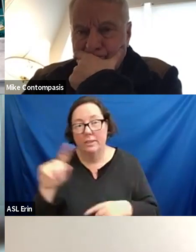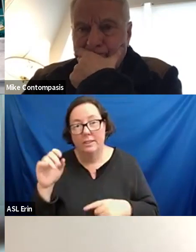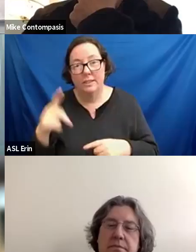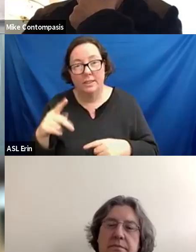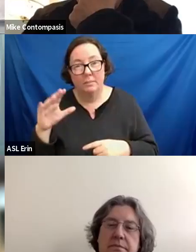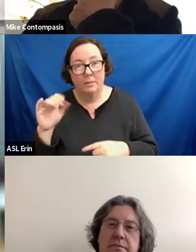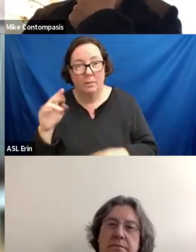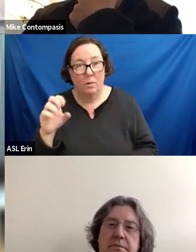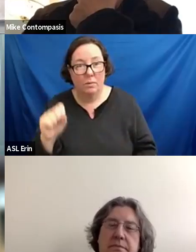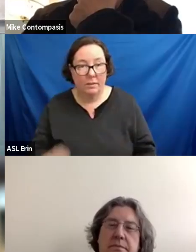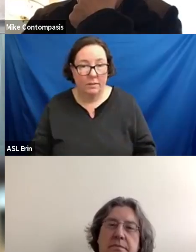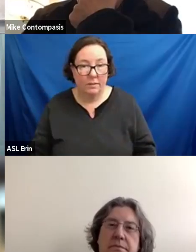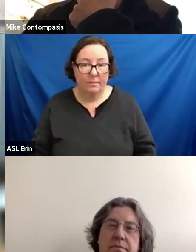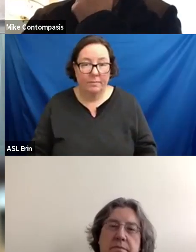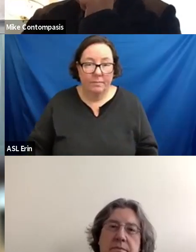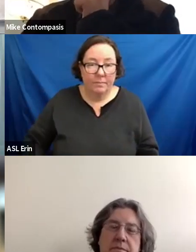codes